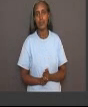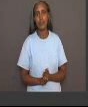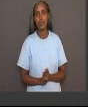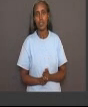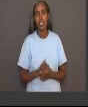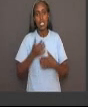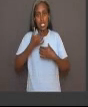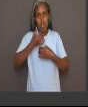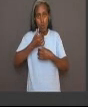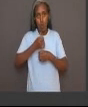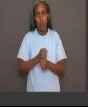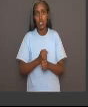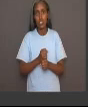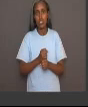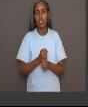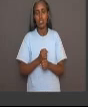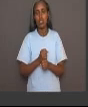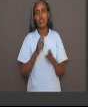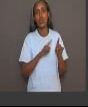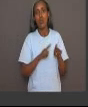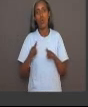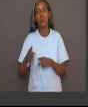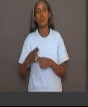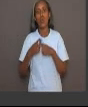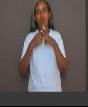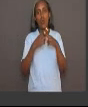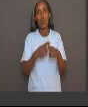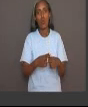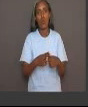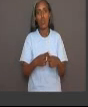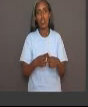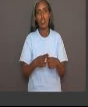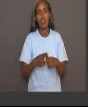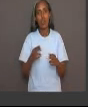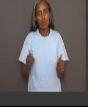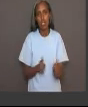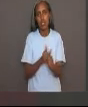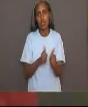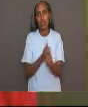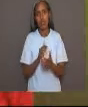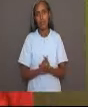The conclusion is also called the consequent.